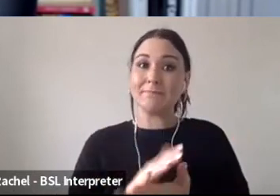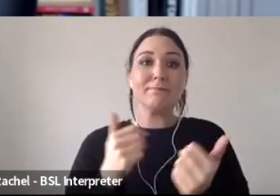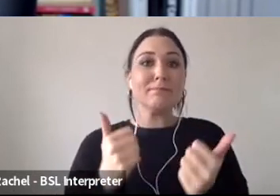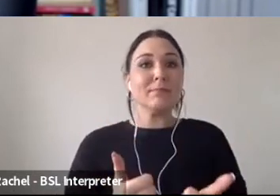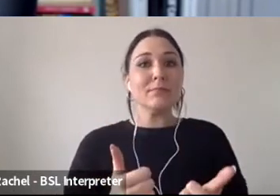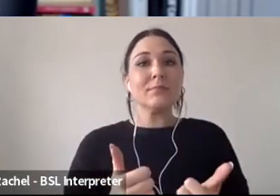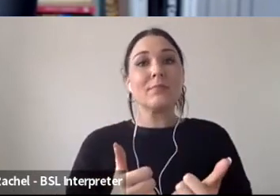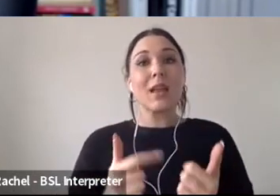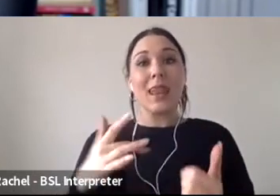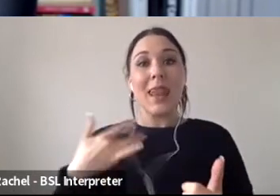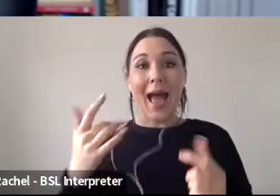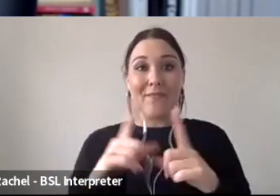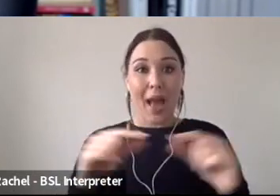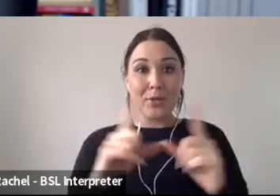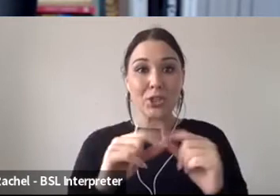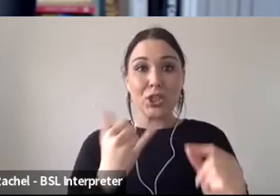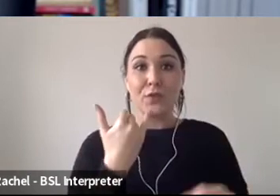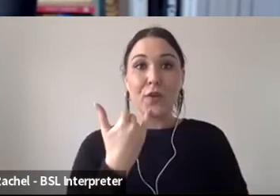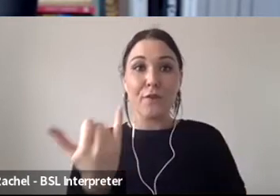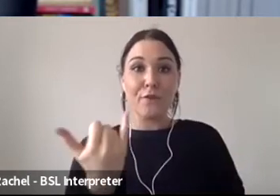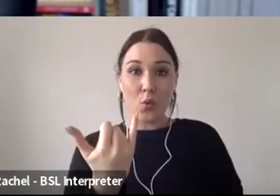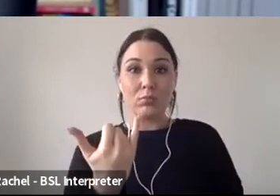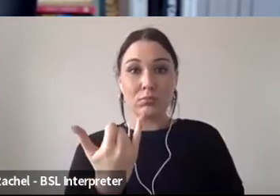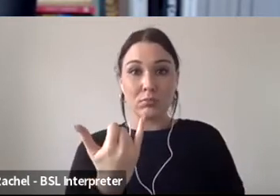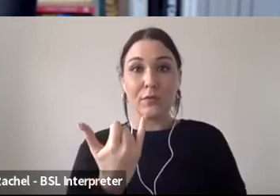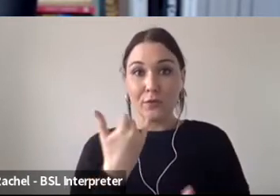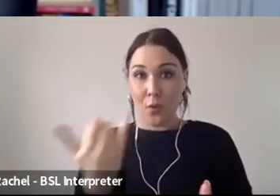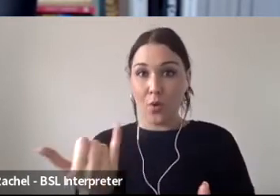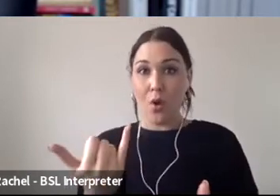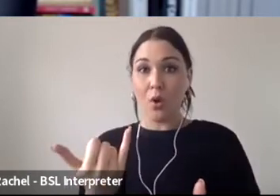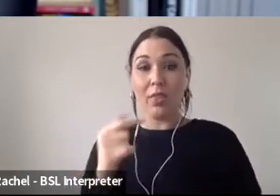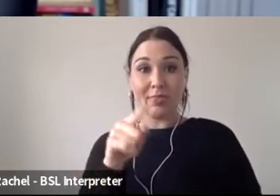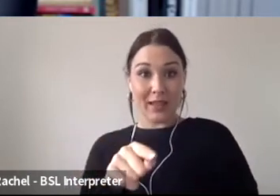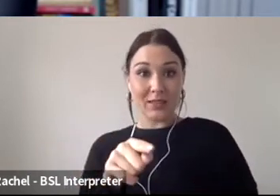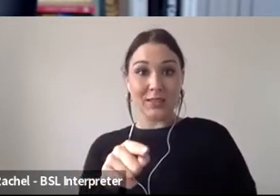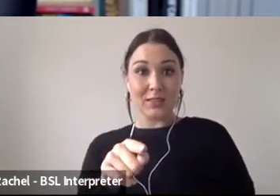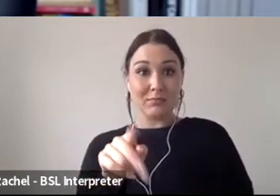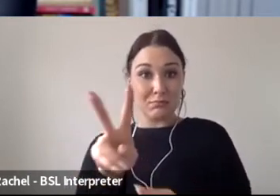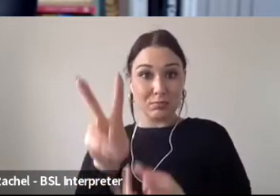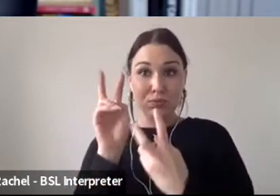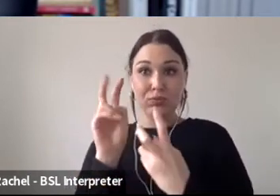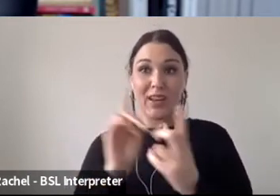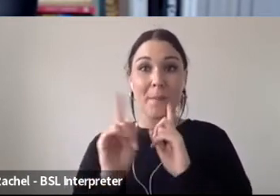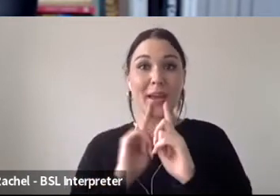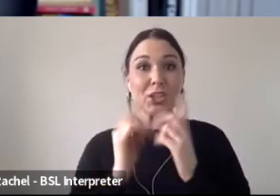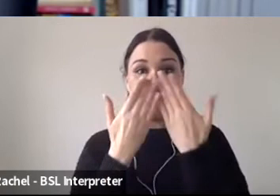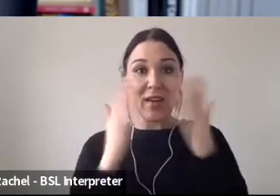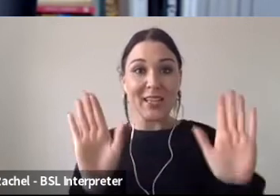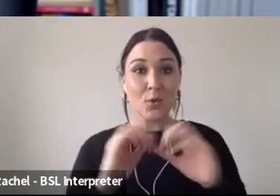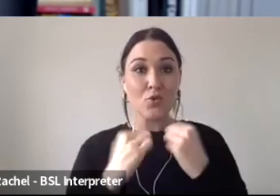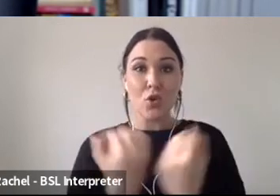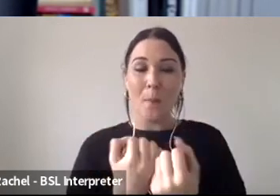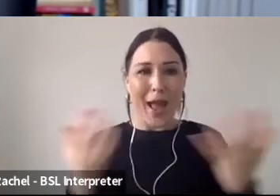I've never been able to get before on an iPhone. So, but I got all of that from a Facebook group. So I would really encourage people to look at